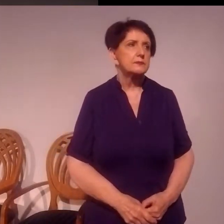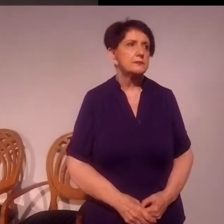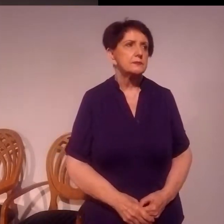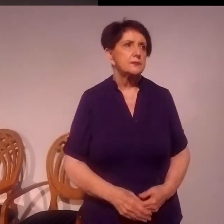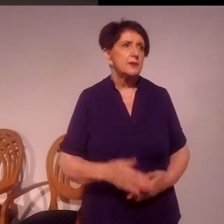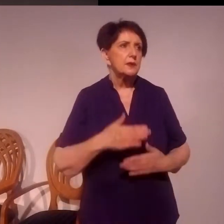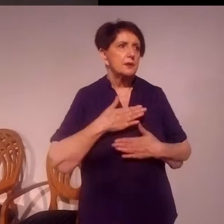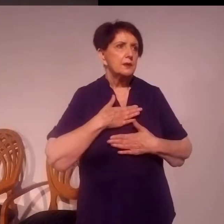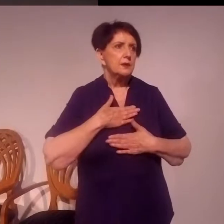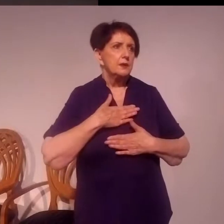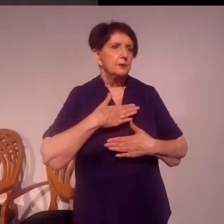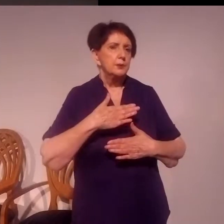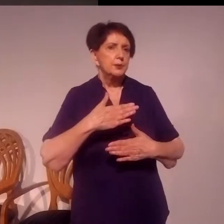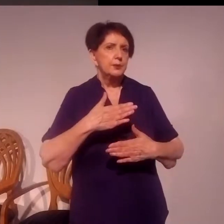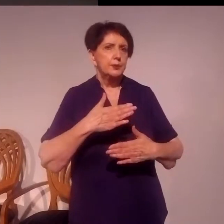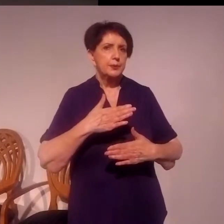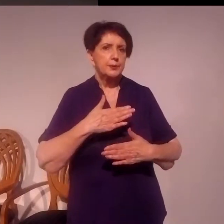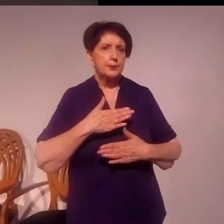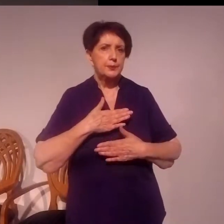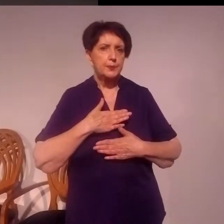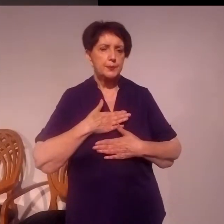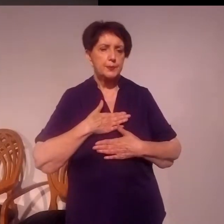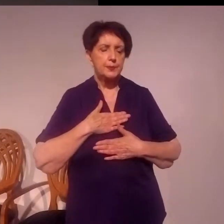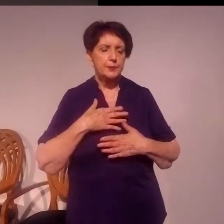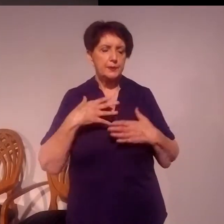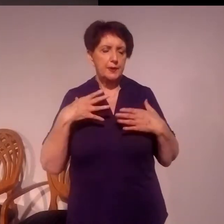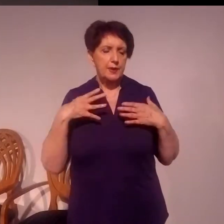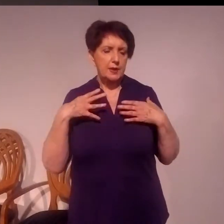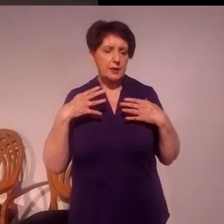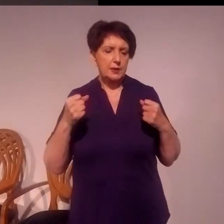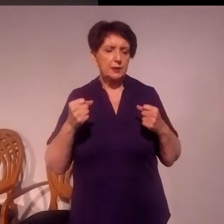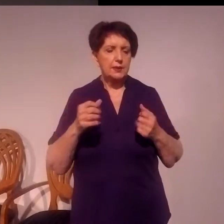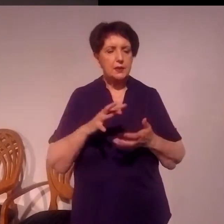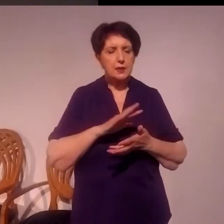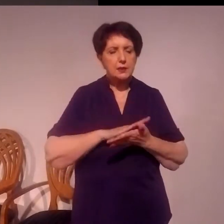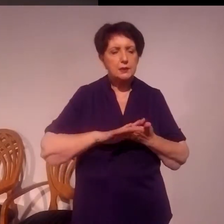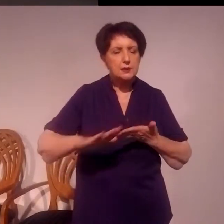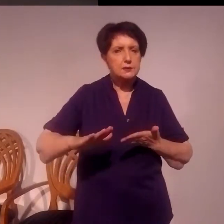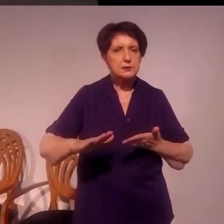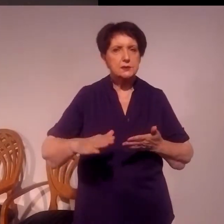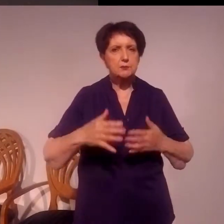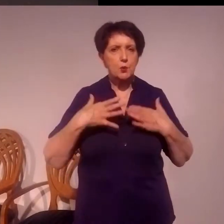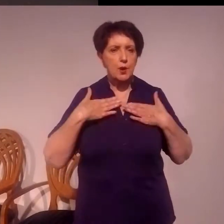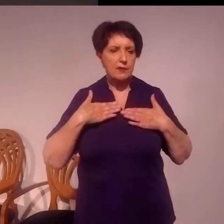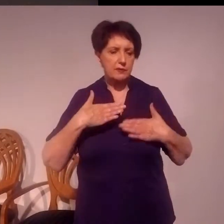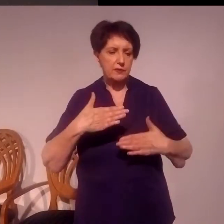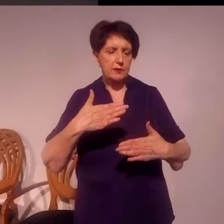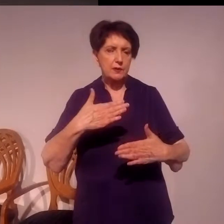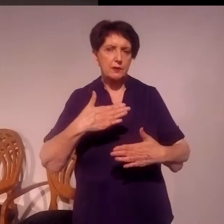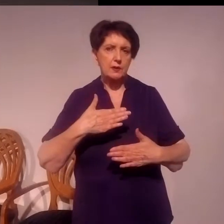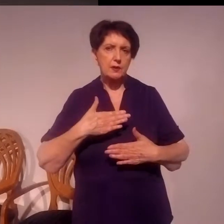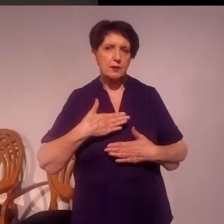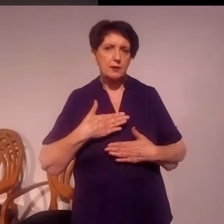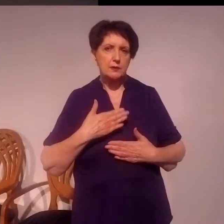Take a breath. A healing, cleansing breath that moves us into our center.